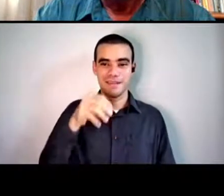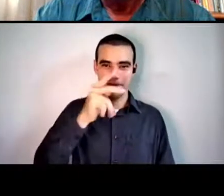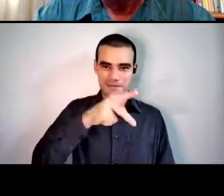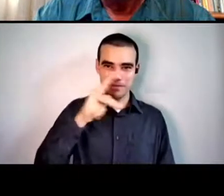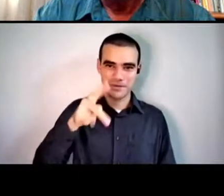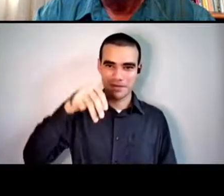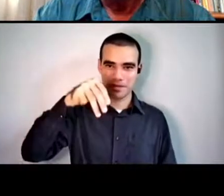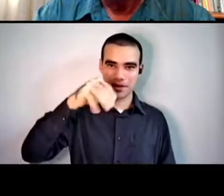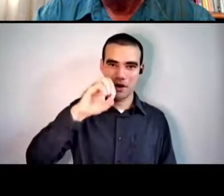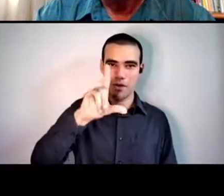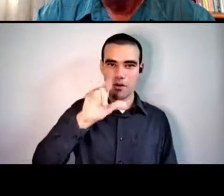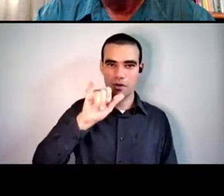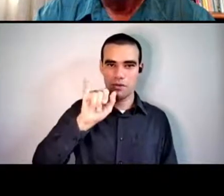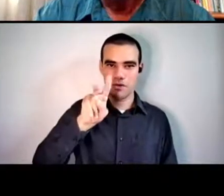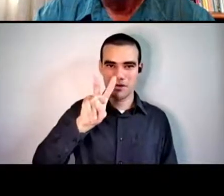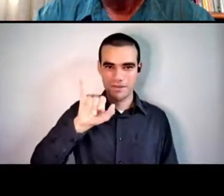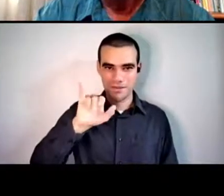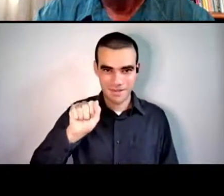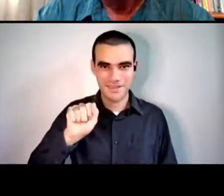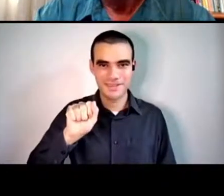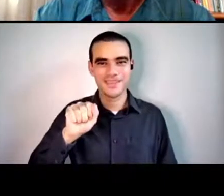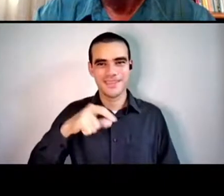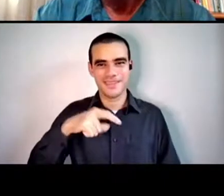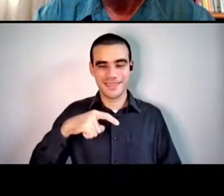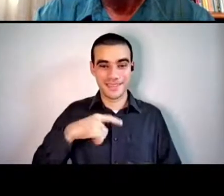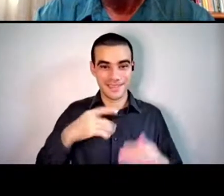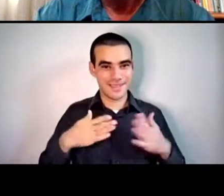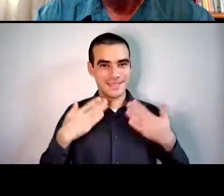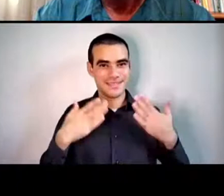Now, Maria Olivia Simão,